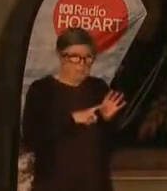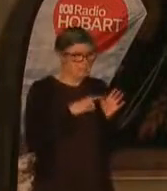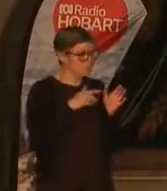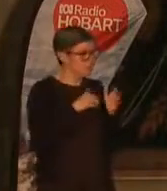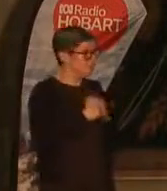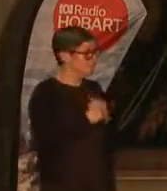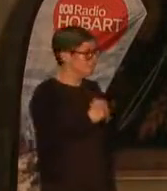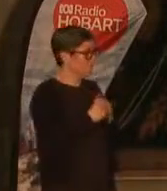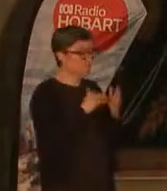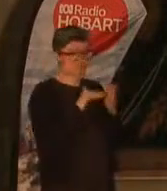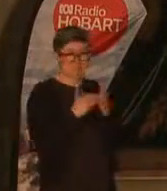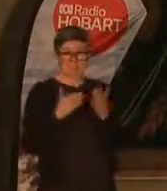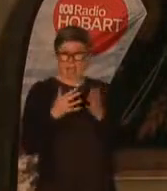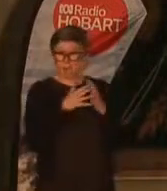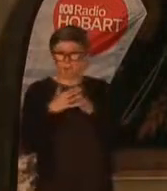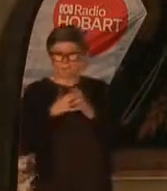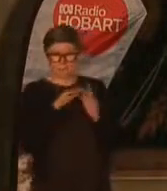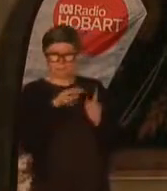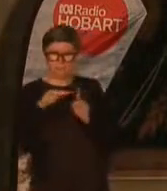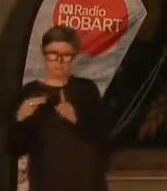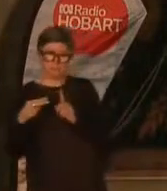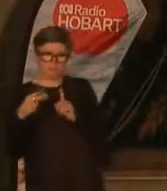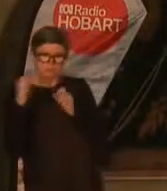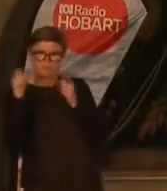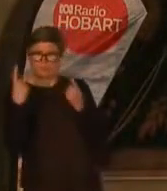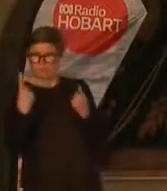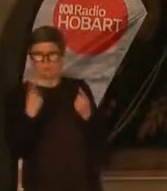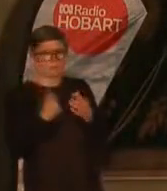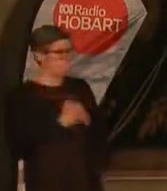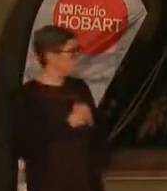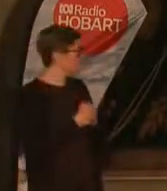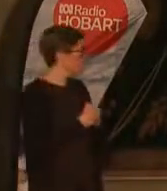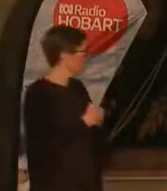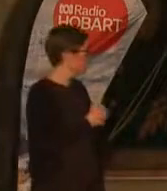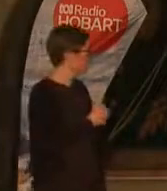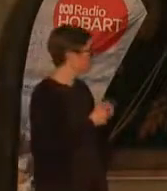it in these Western contexts. Yeah. I think